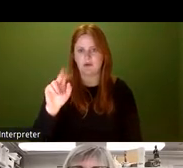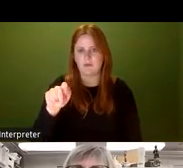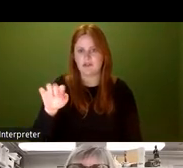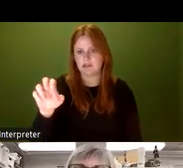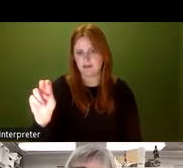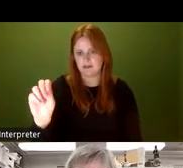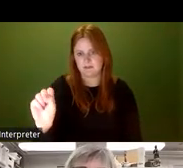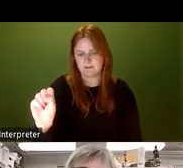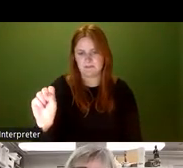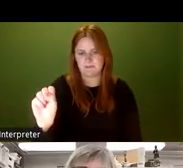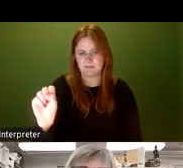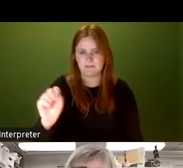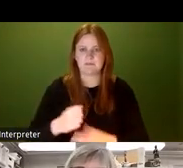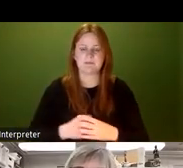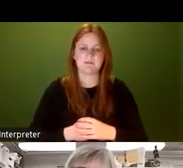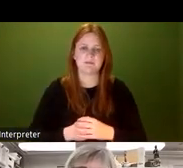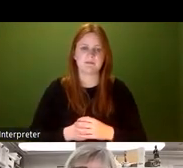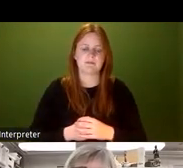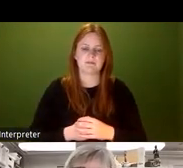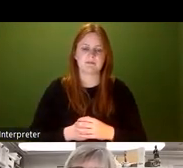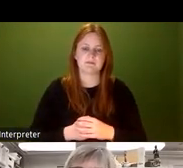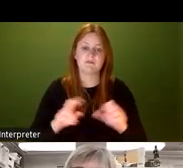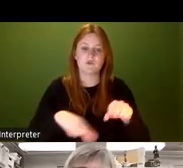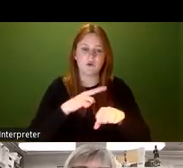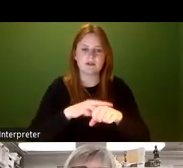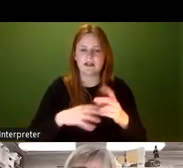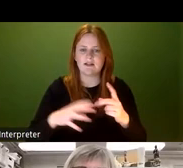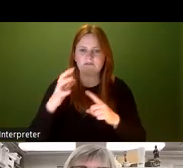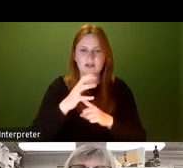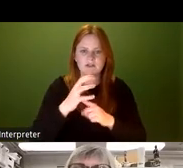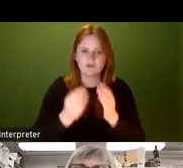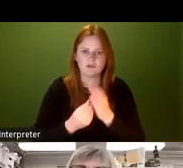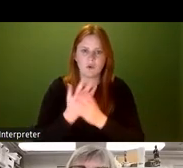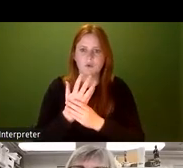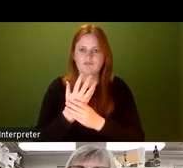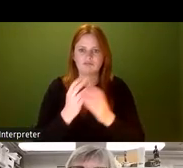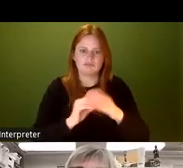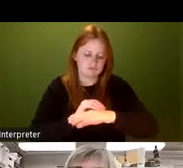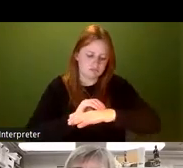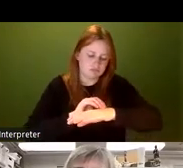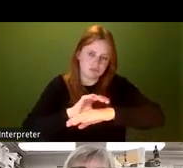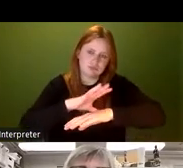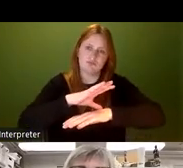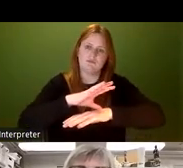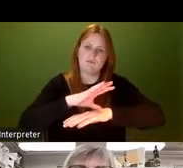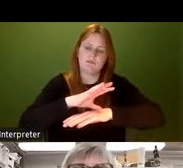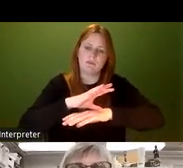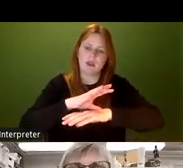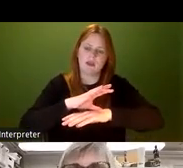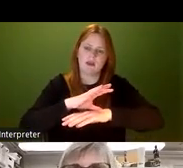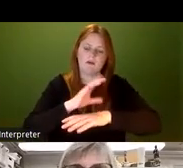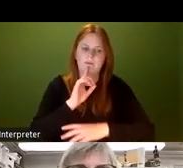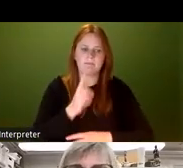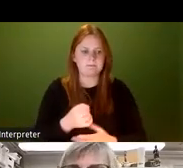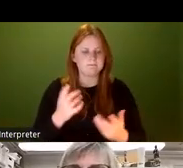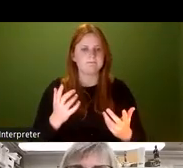And of course, fungus growing on a dead log. And immediately,